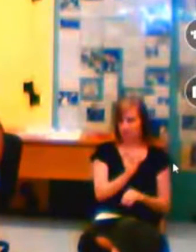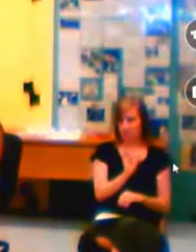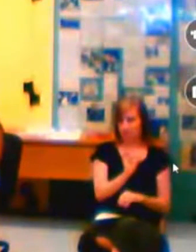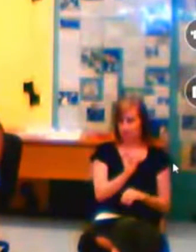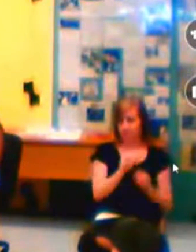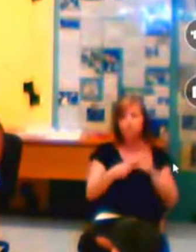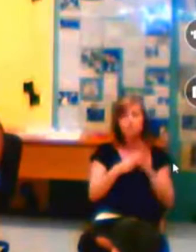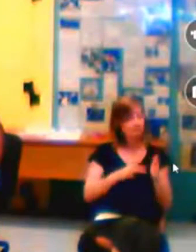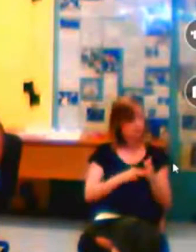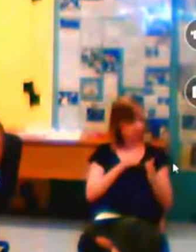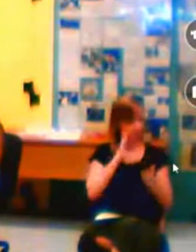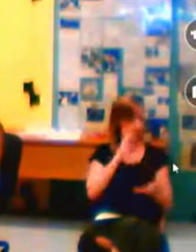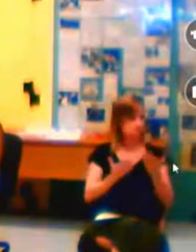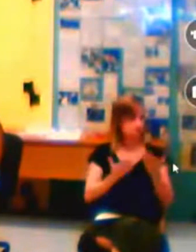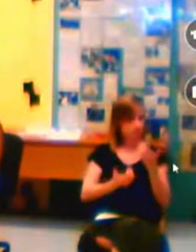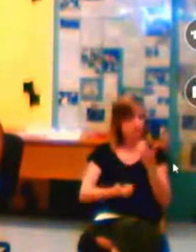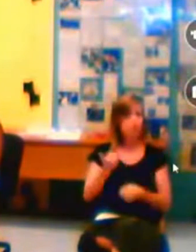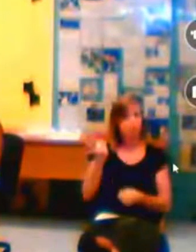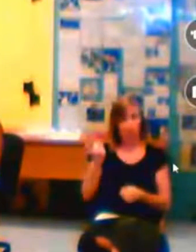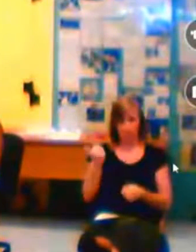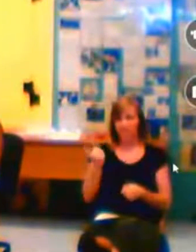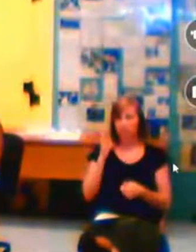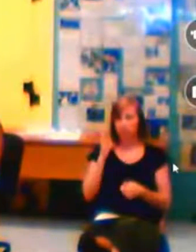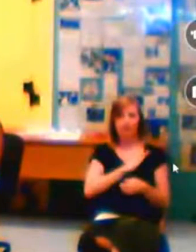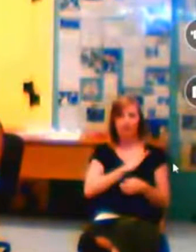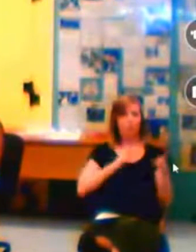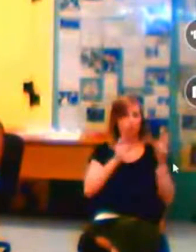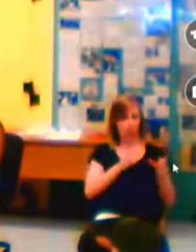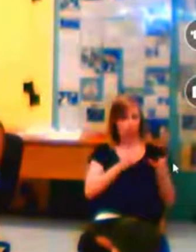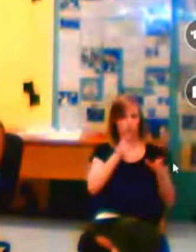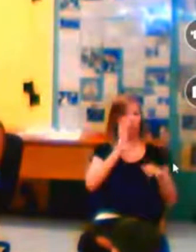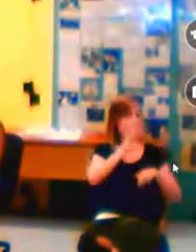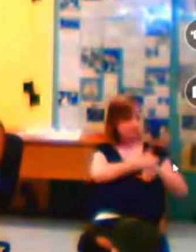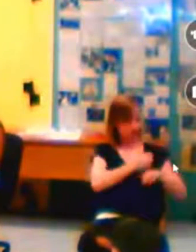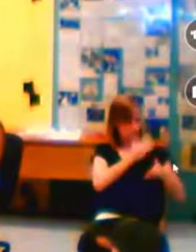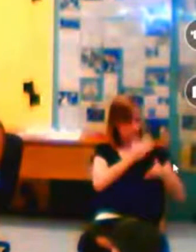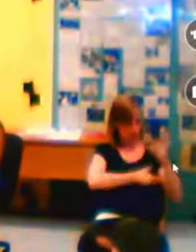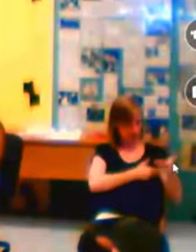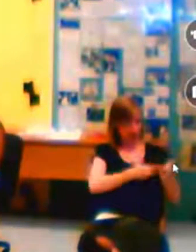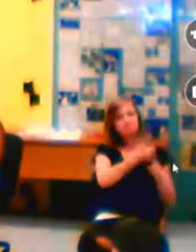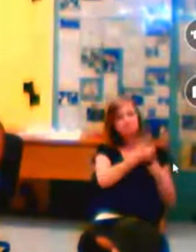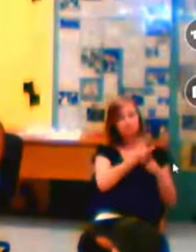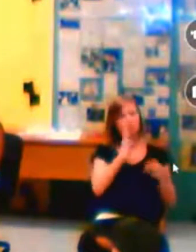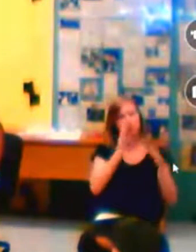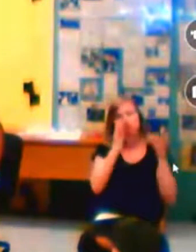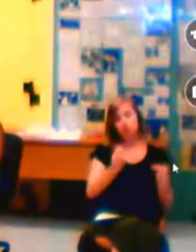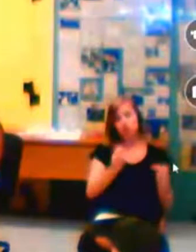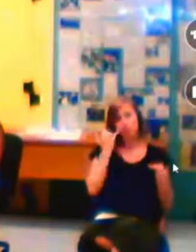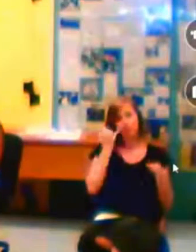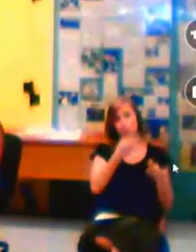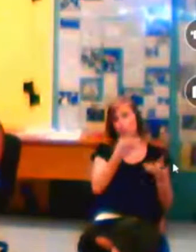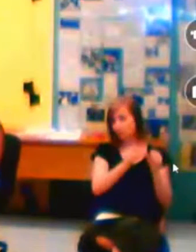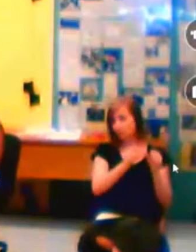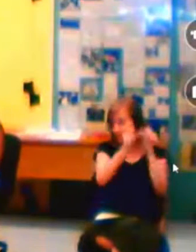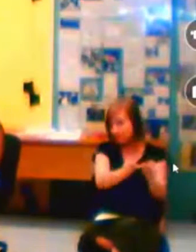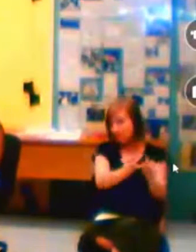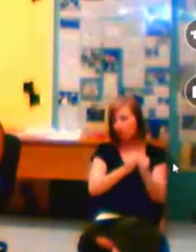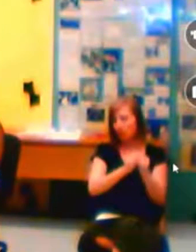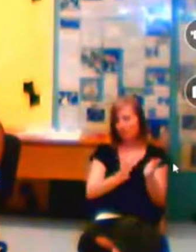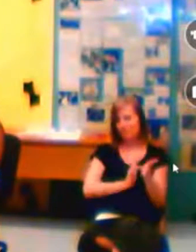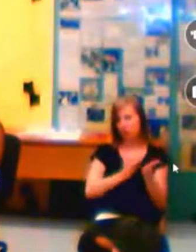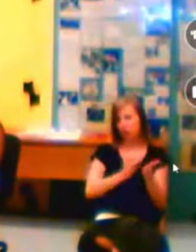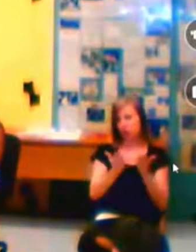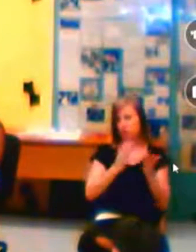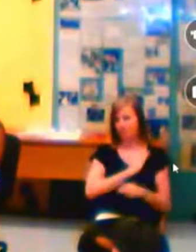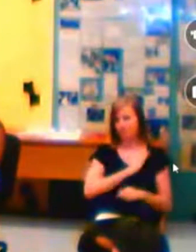affected by the language in Amendment 69. So it's Part 4, 5, and 6 that are guaranteed under Amendment 69. So